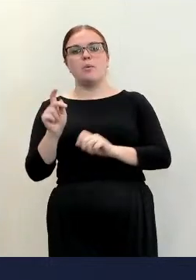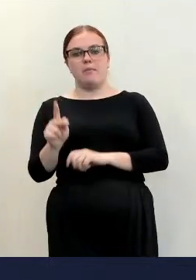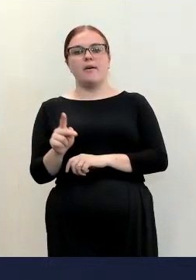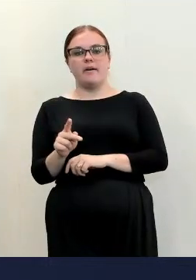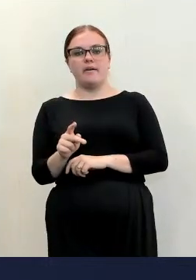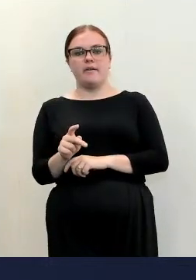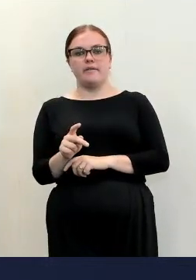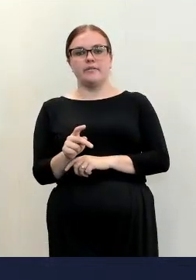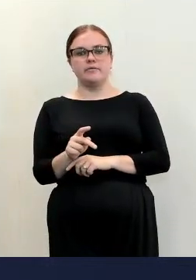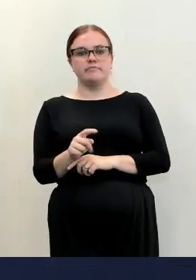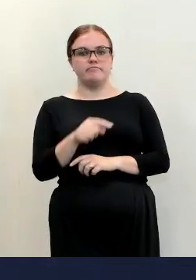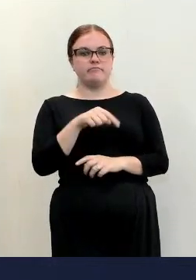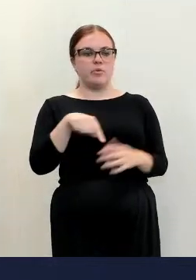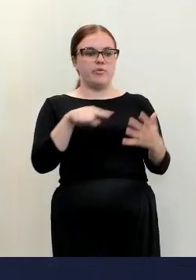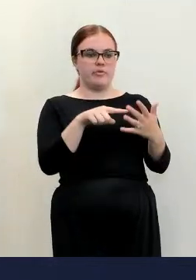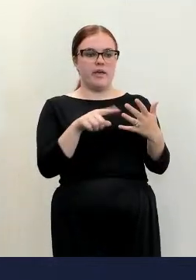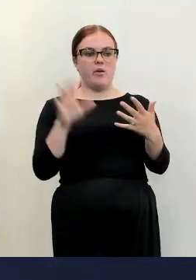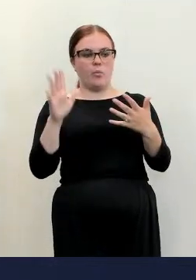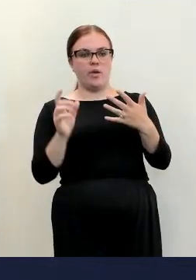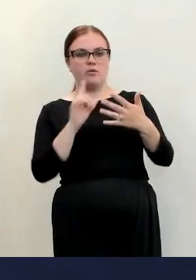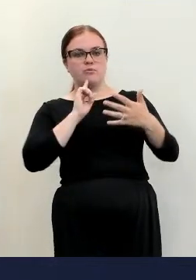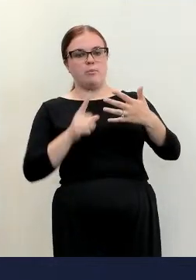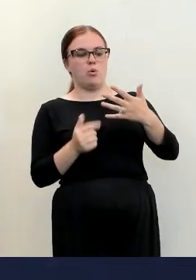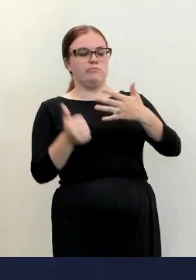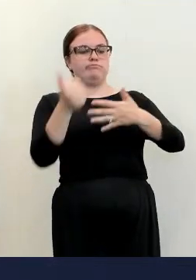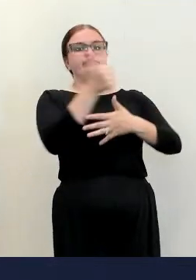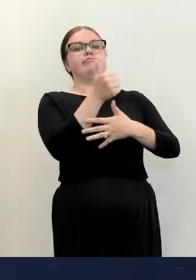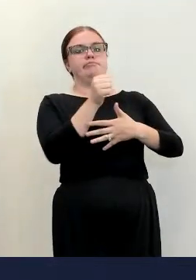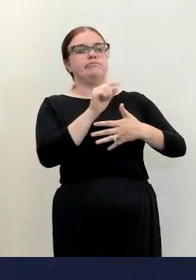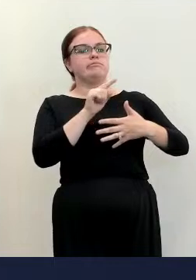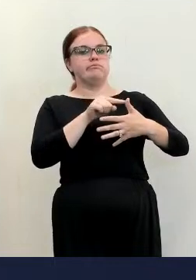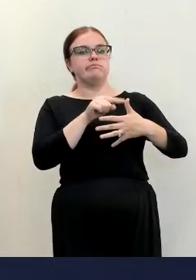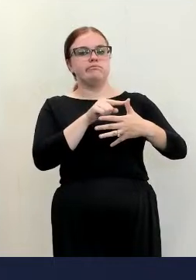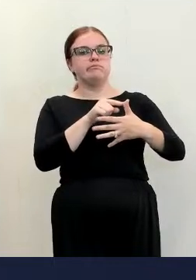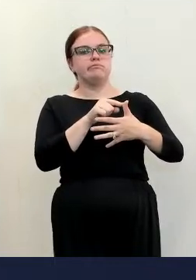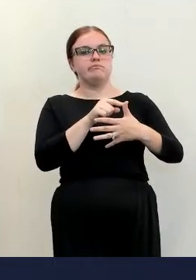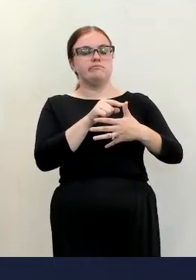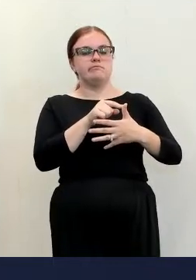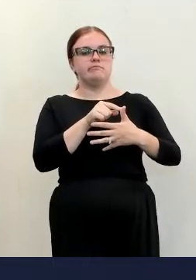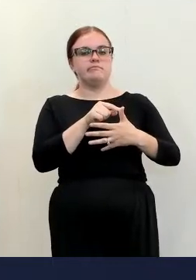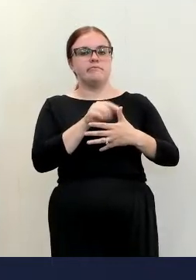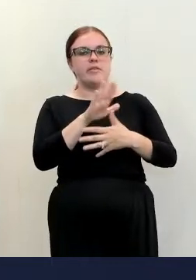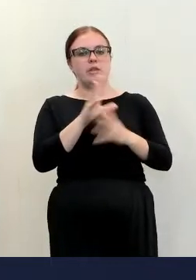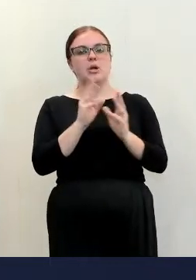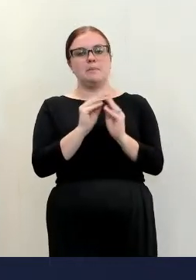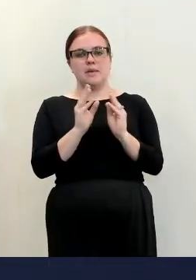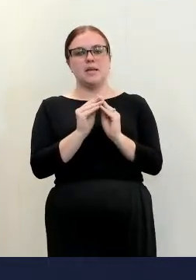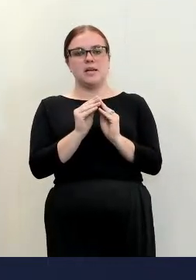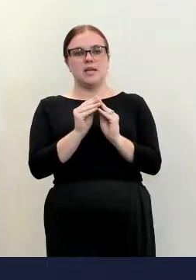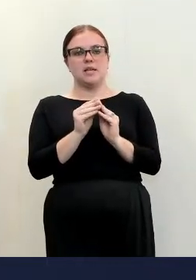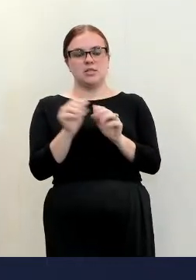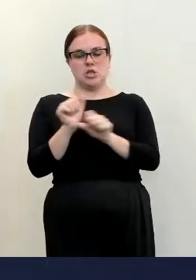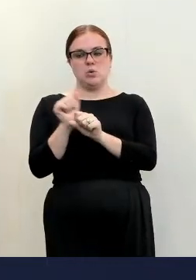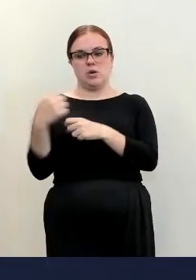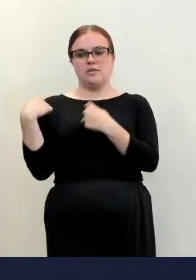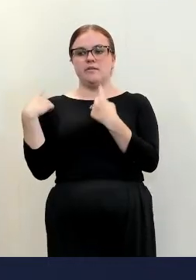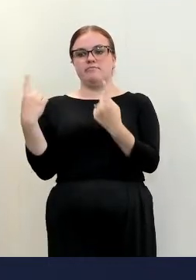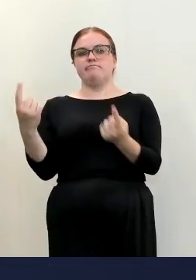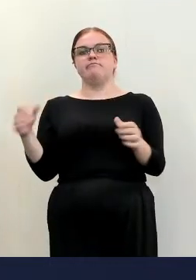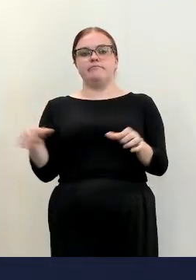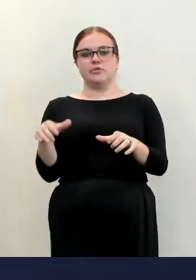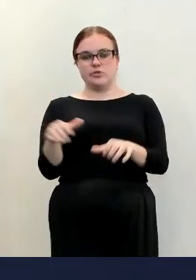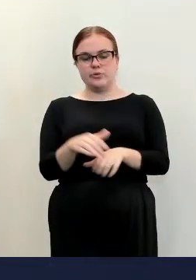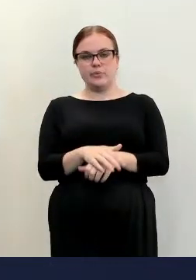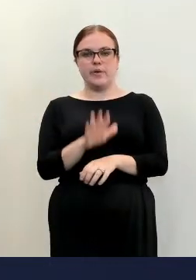subcommittee reports back to the overall task force at its quarterly meetings on the work that it's doing and